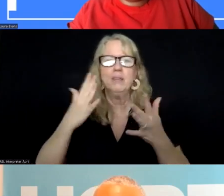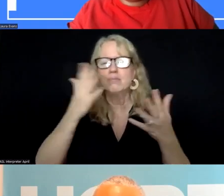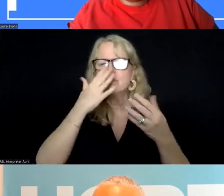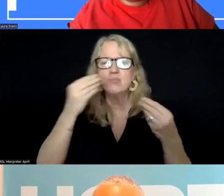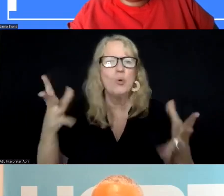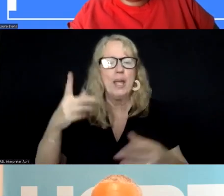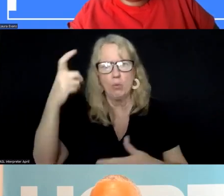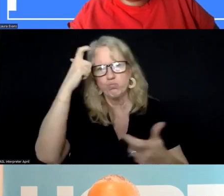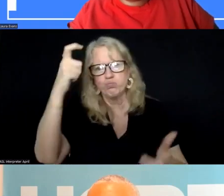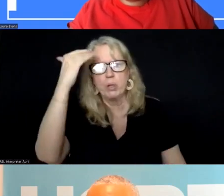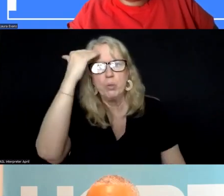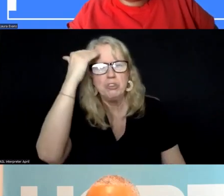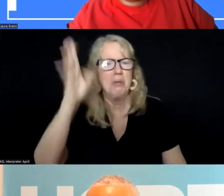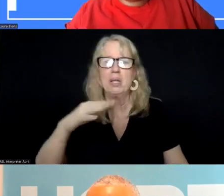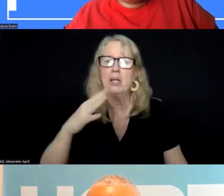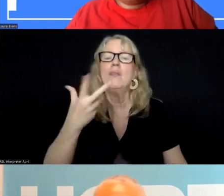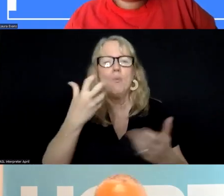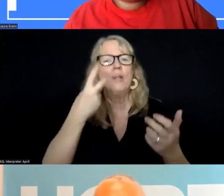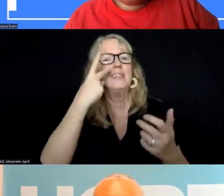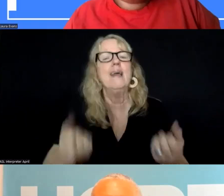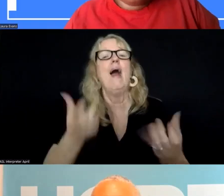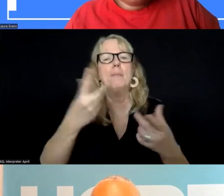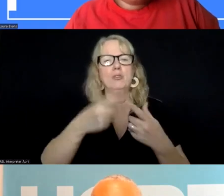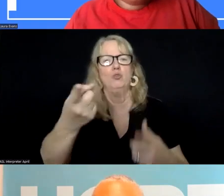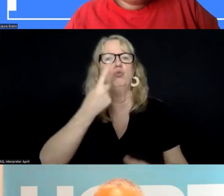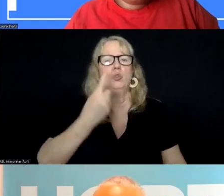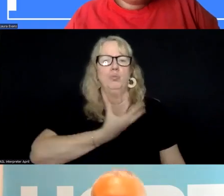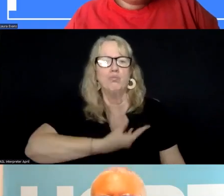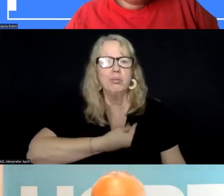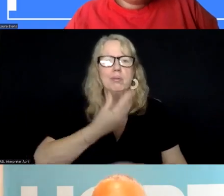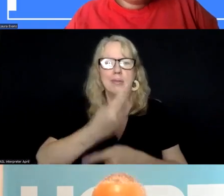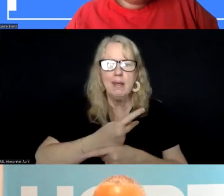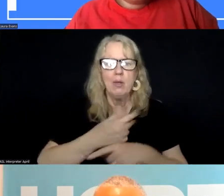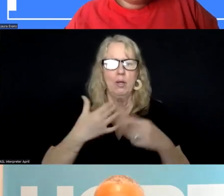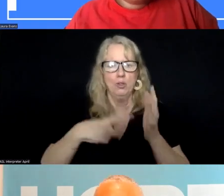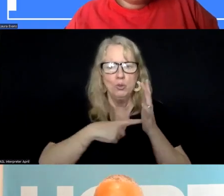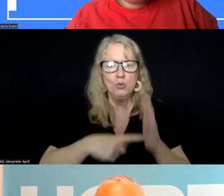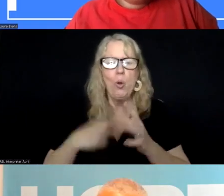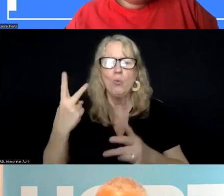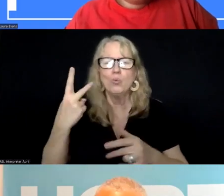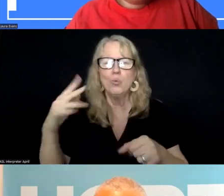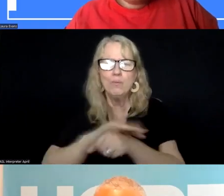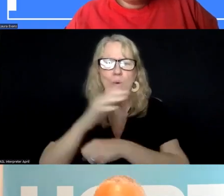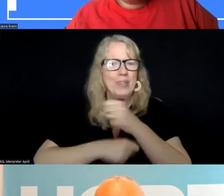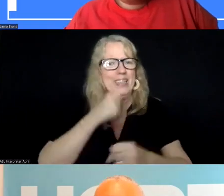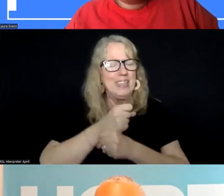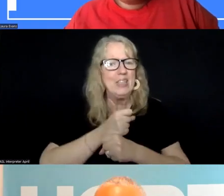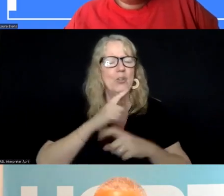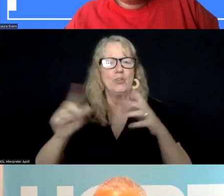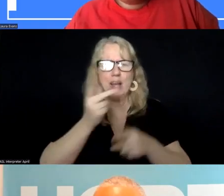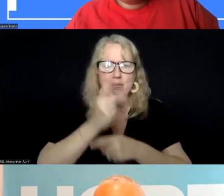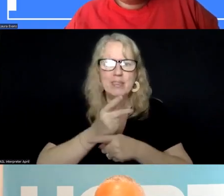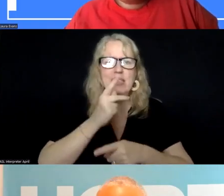you know until they know how much you care. And you guys have demonstrated 2 complete years of caring, of giving